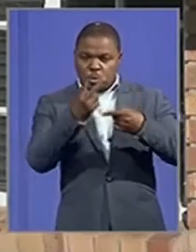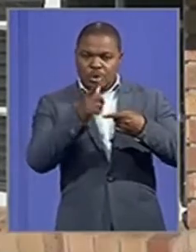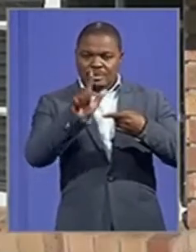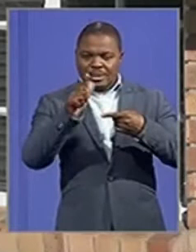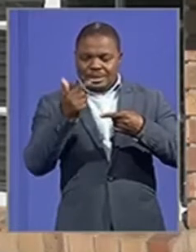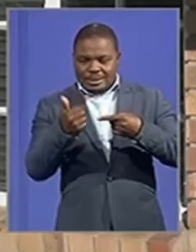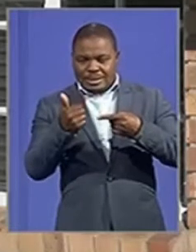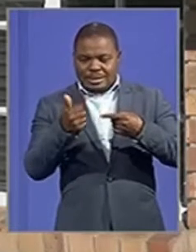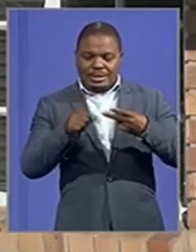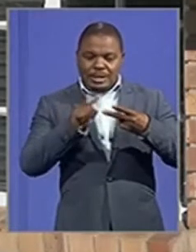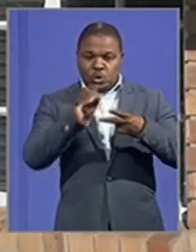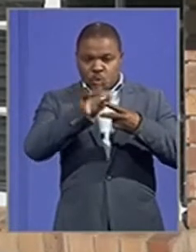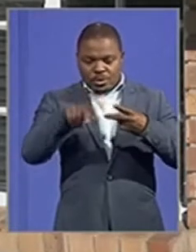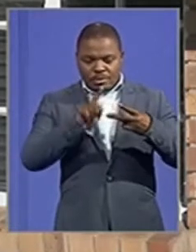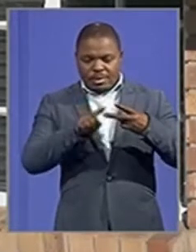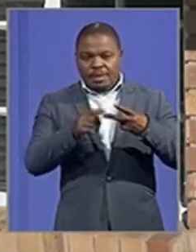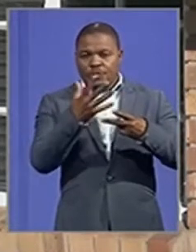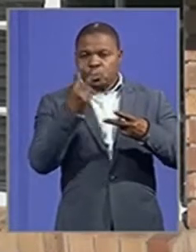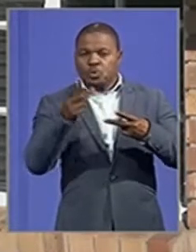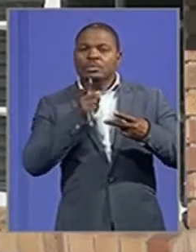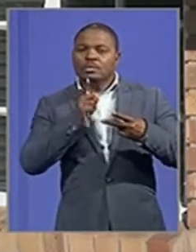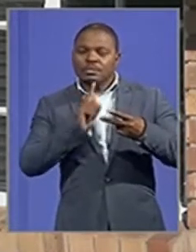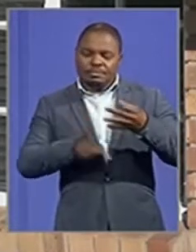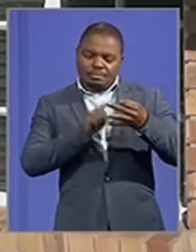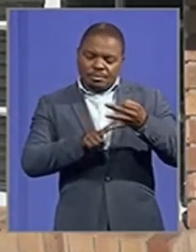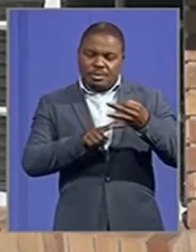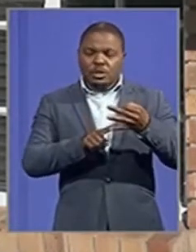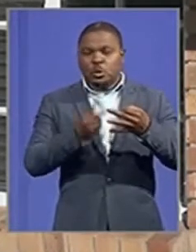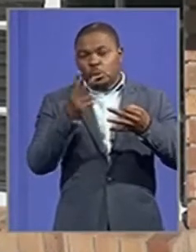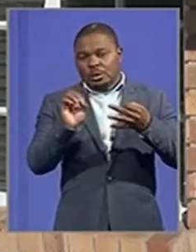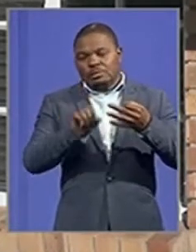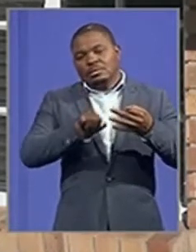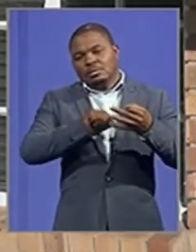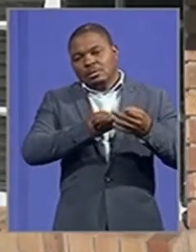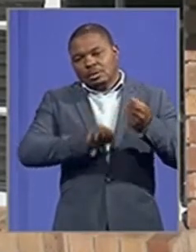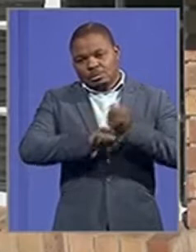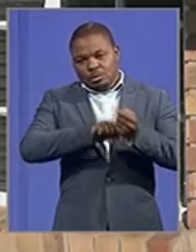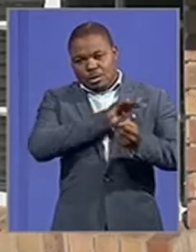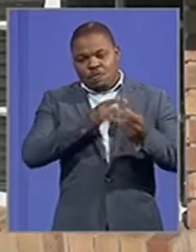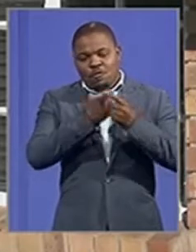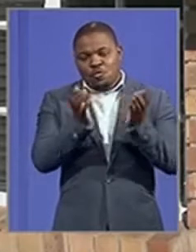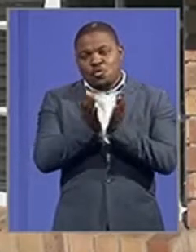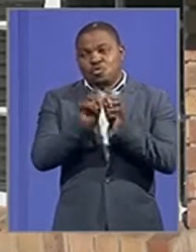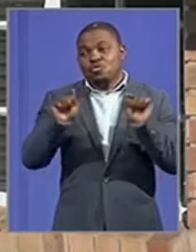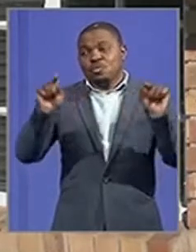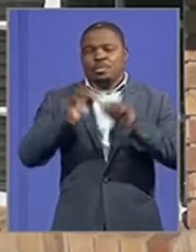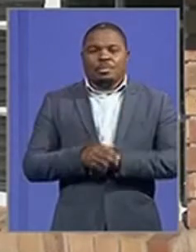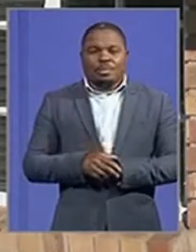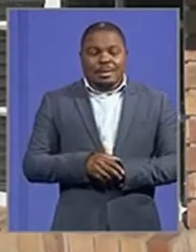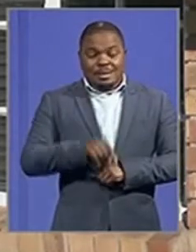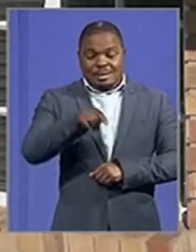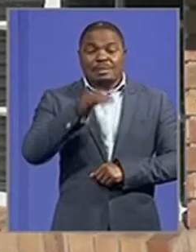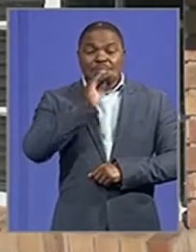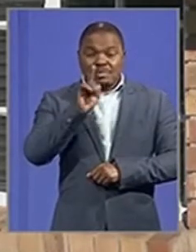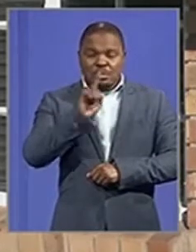276 are learners, 52 are educators, and 20 are support staff at schools. This is a clear indication that